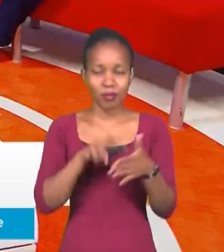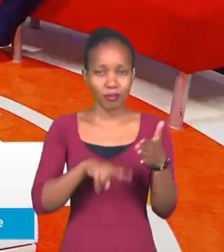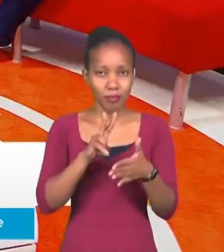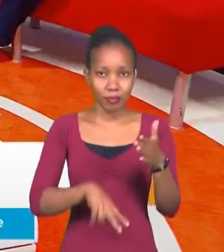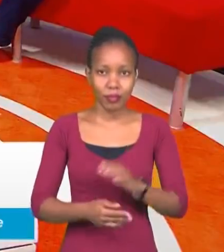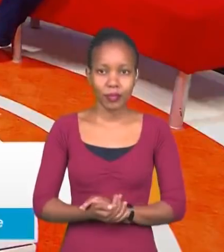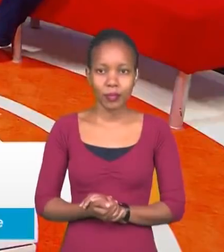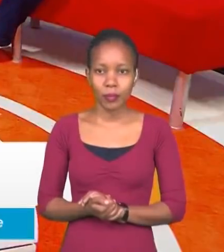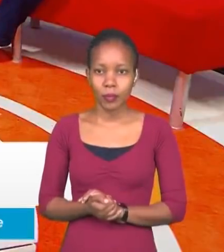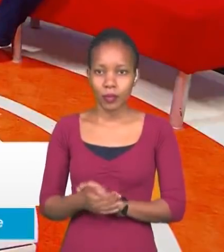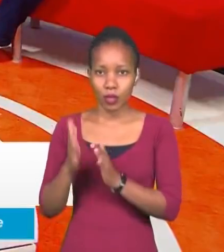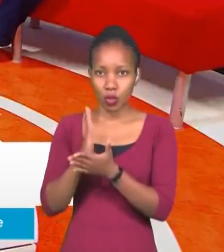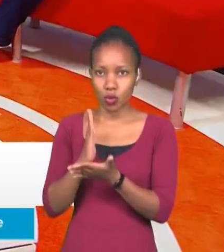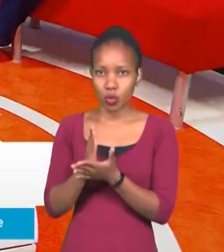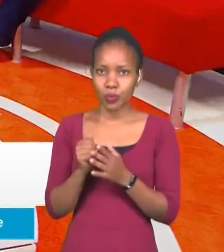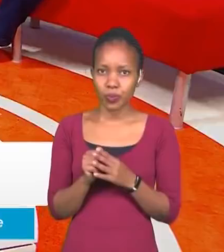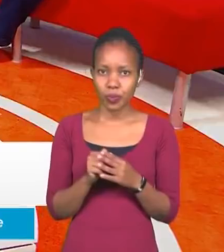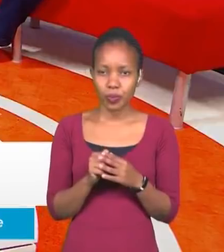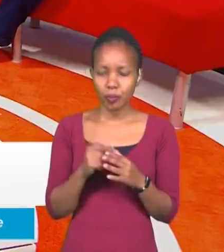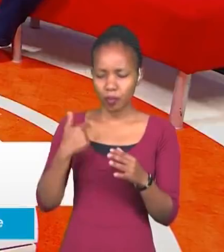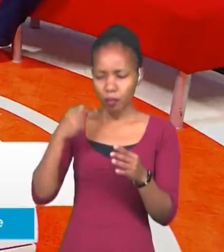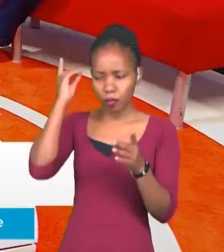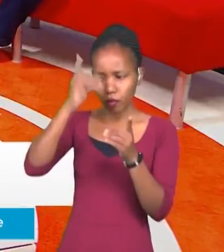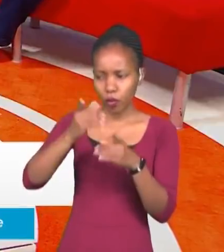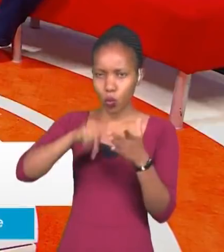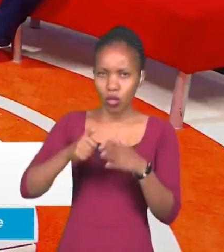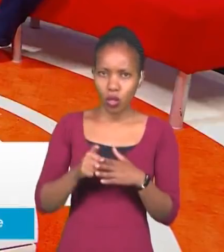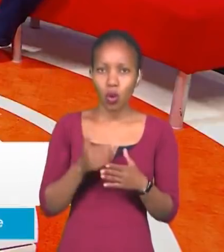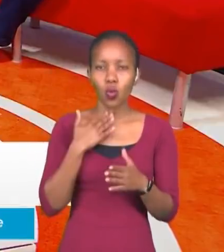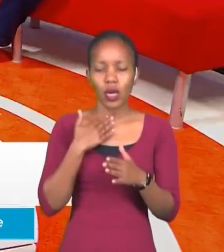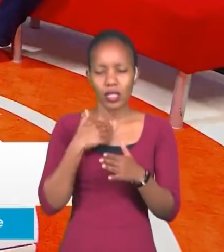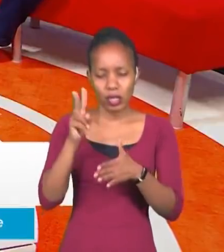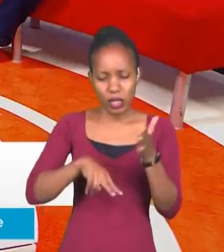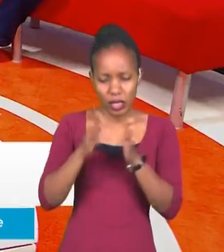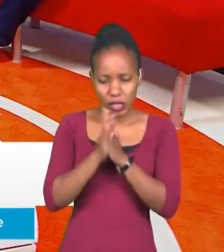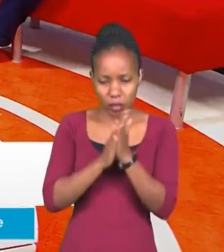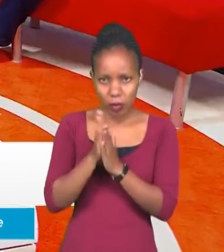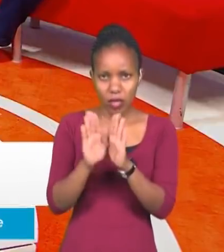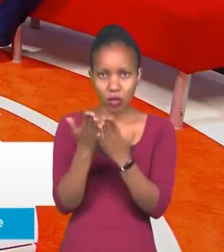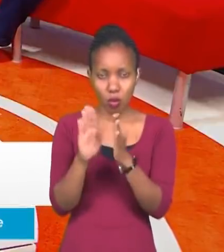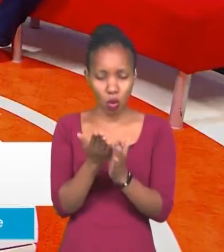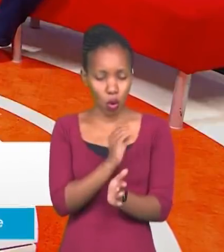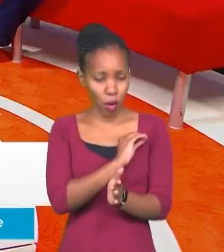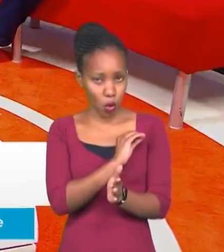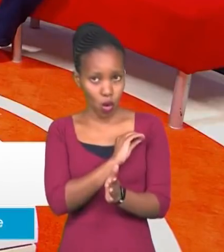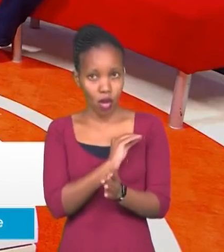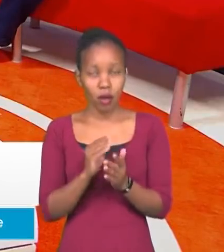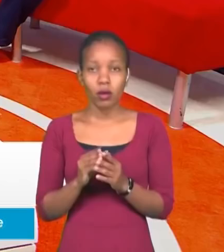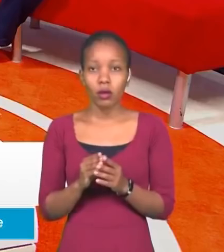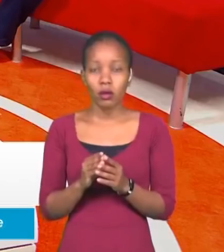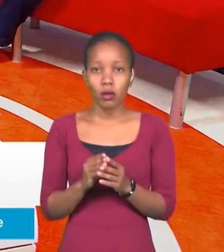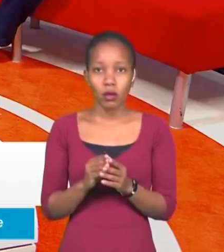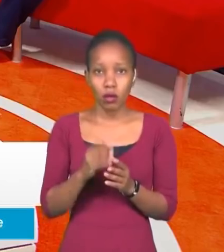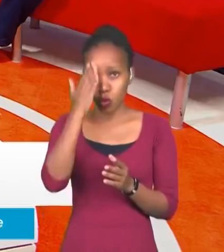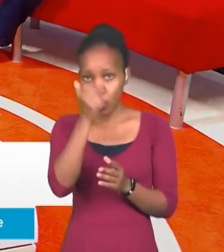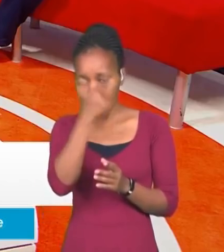crazy. Well, I think for me, I decide that I want to read inspirational books on my own, because most of the times I'm working